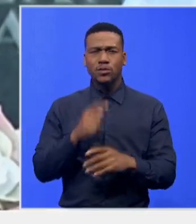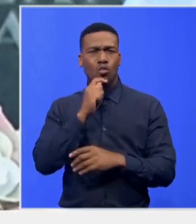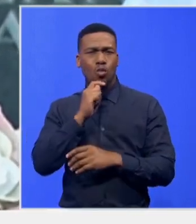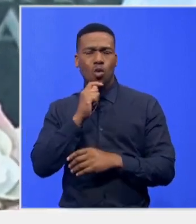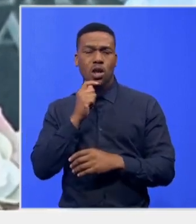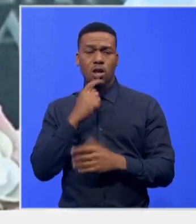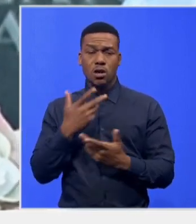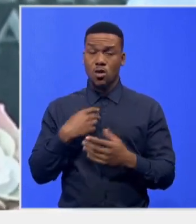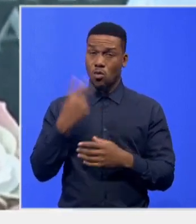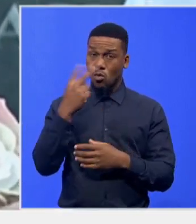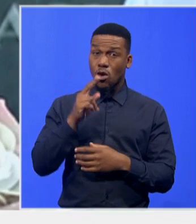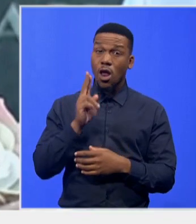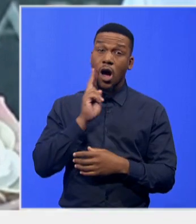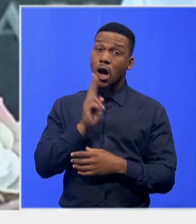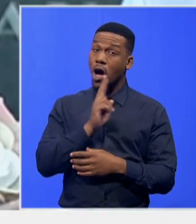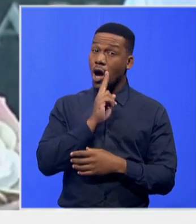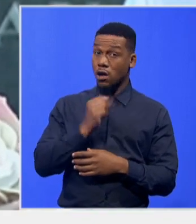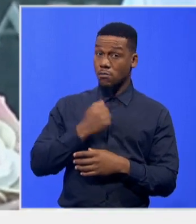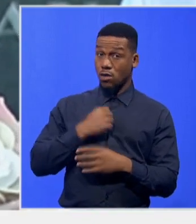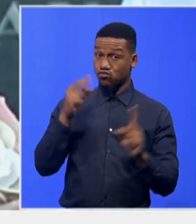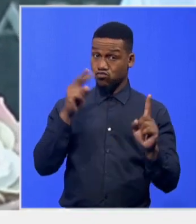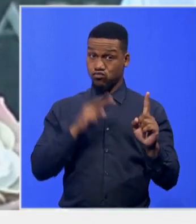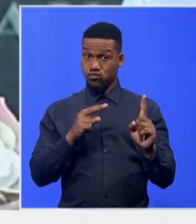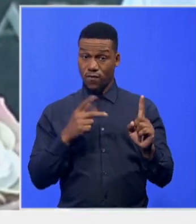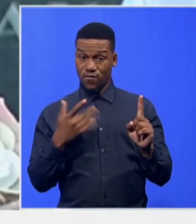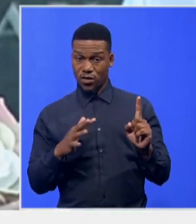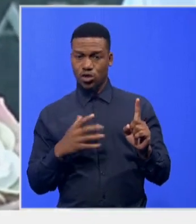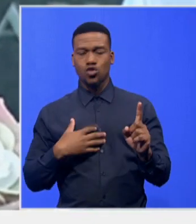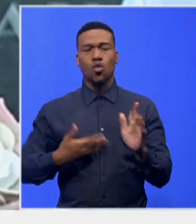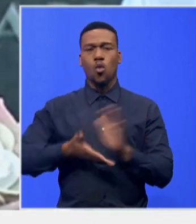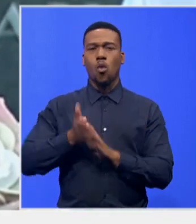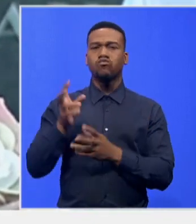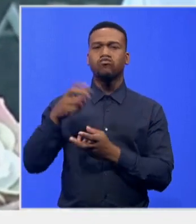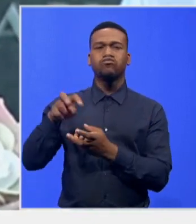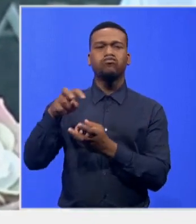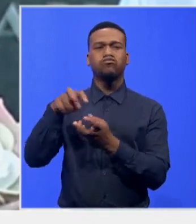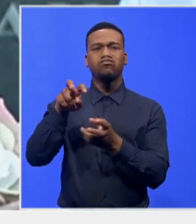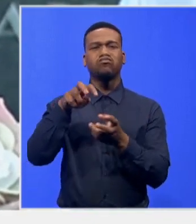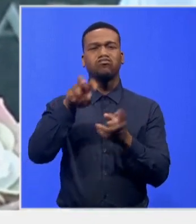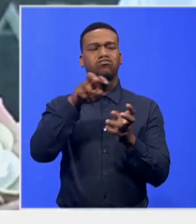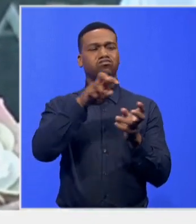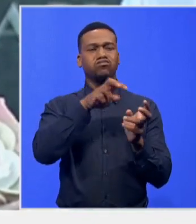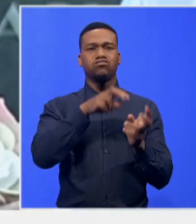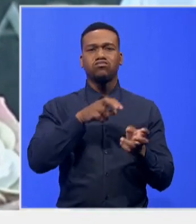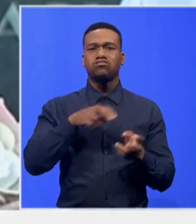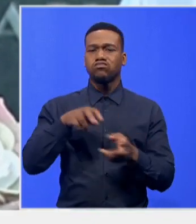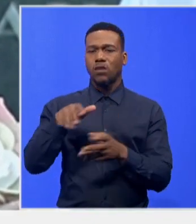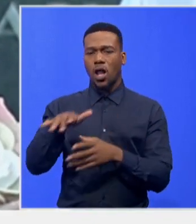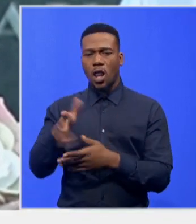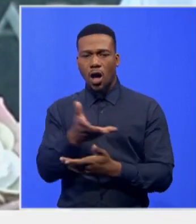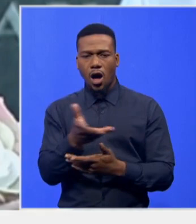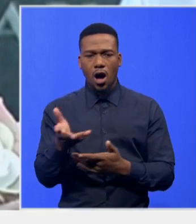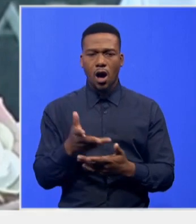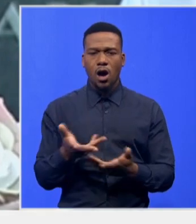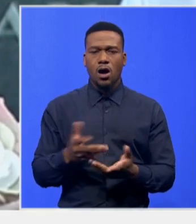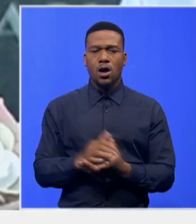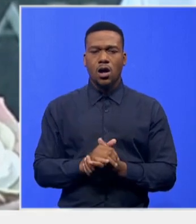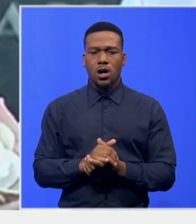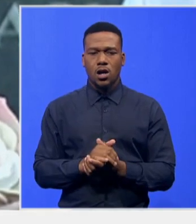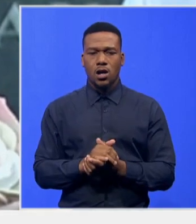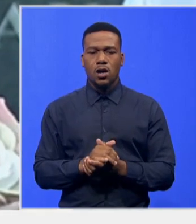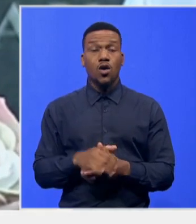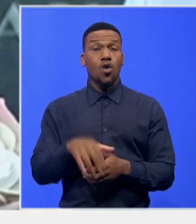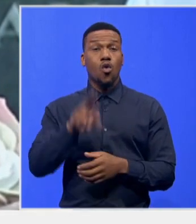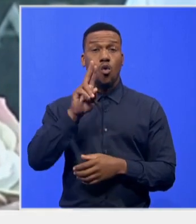him earlier, he's been going around with us in our graves. We call it